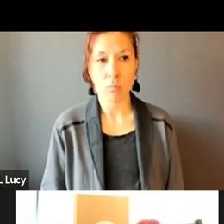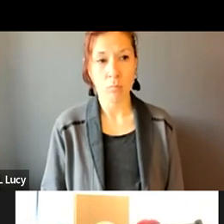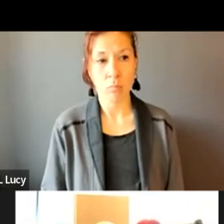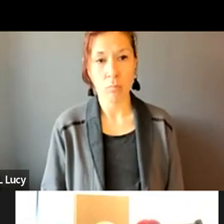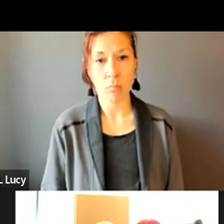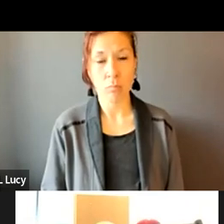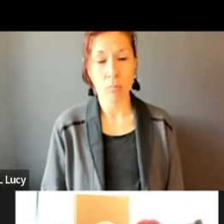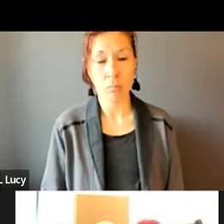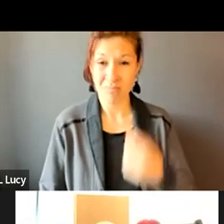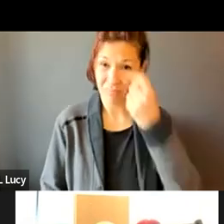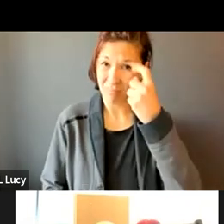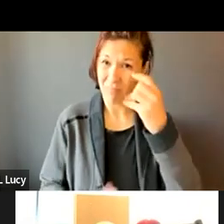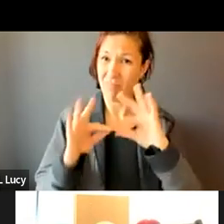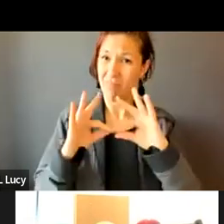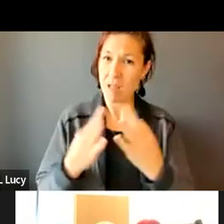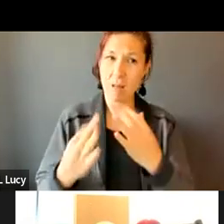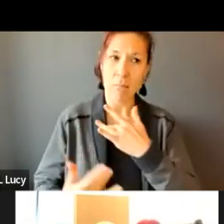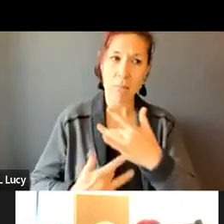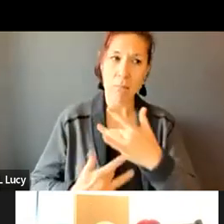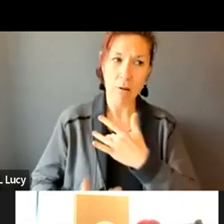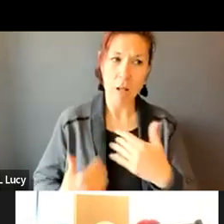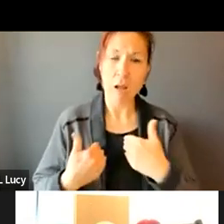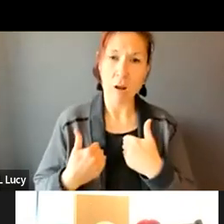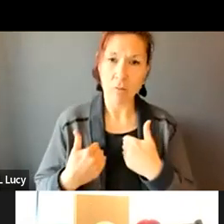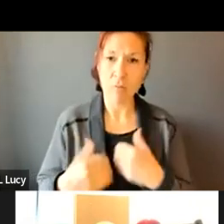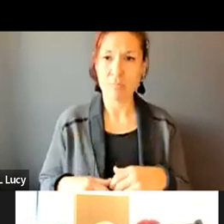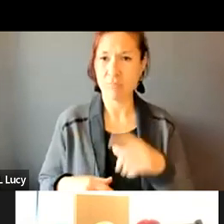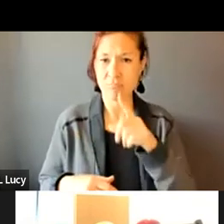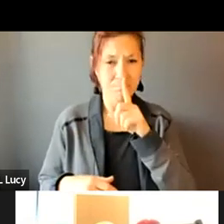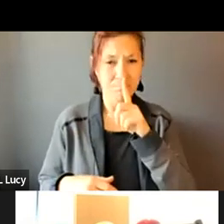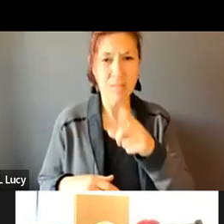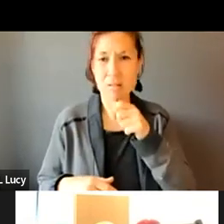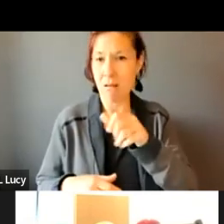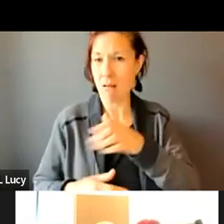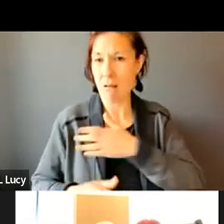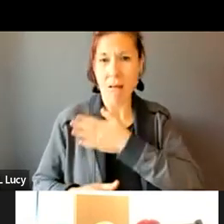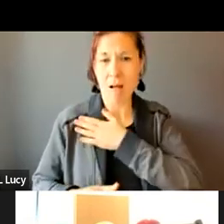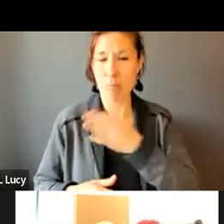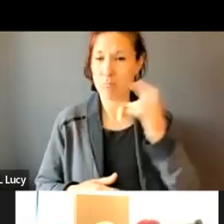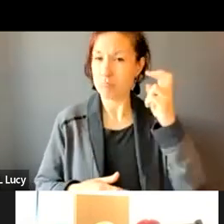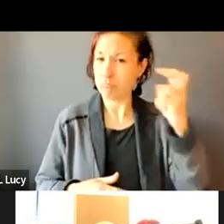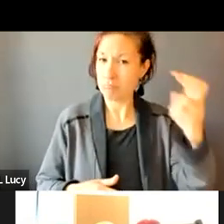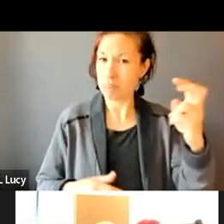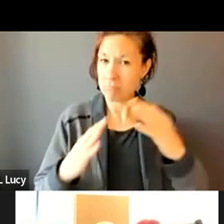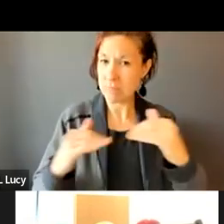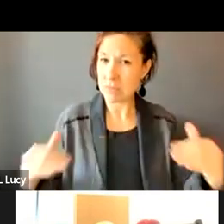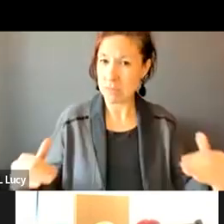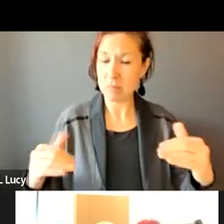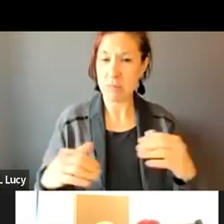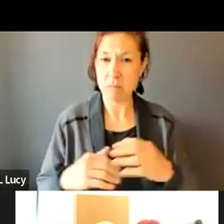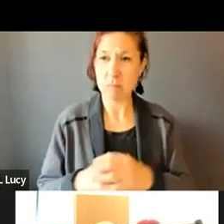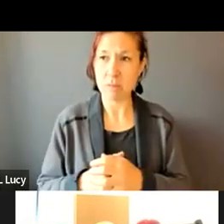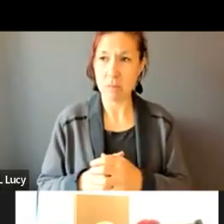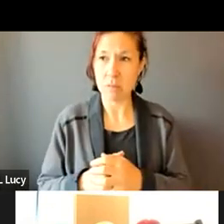but the families have a lot of concerns and are very unhappy with the transportation system that they have been receiving